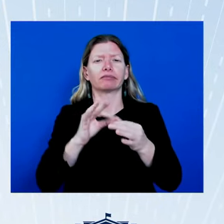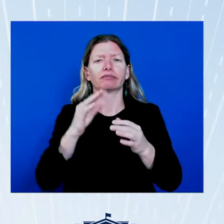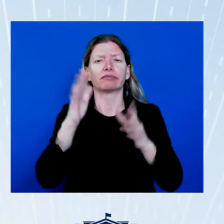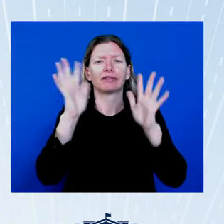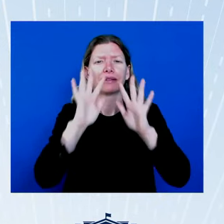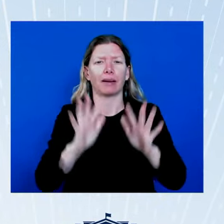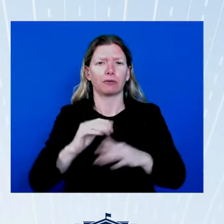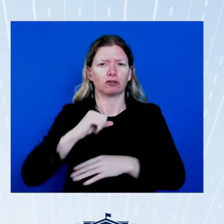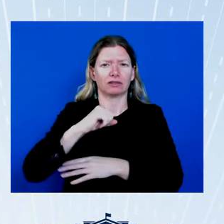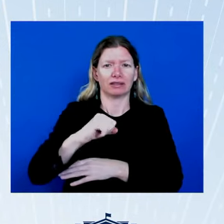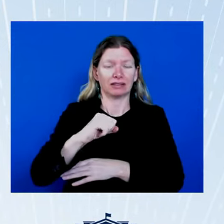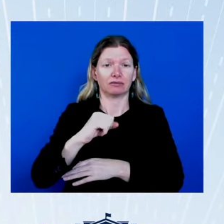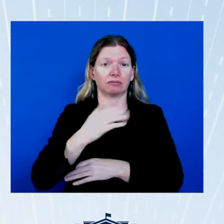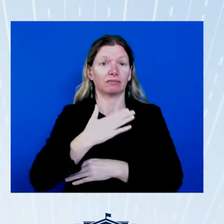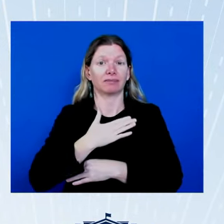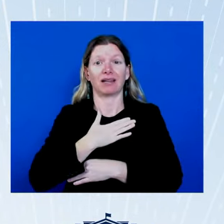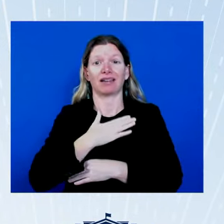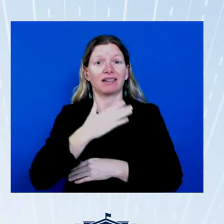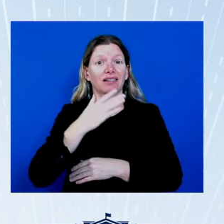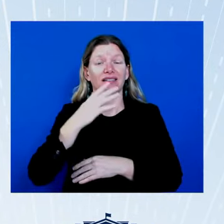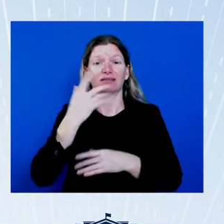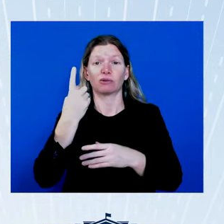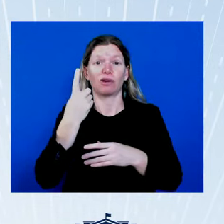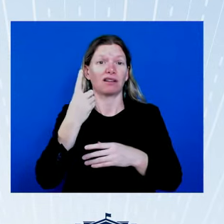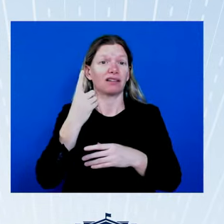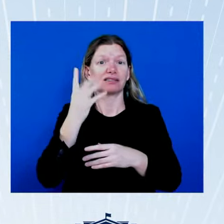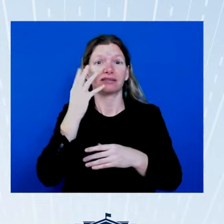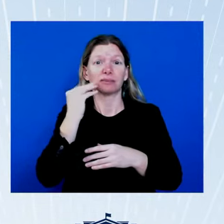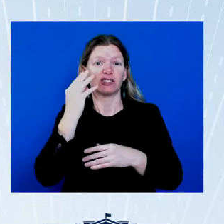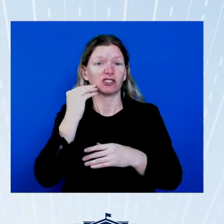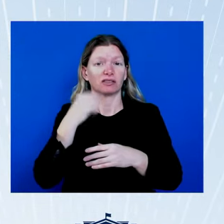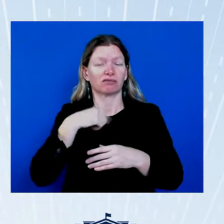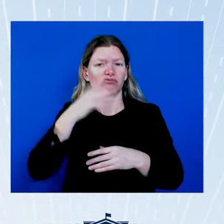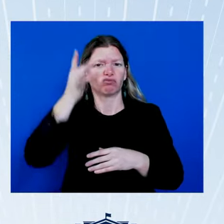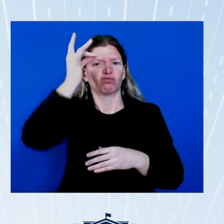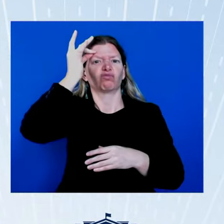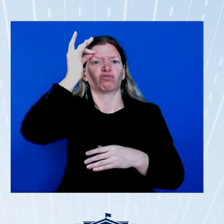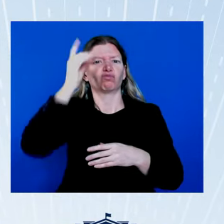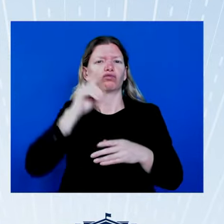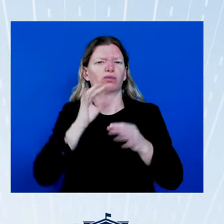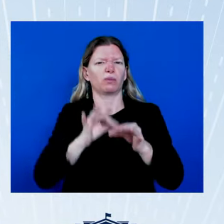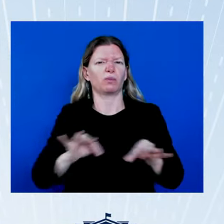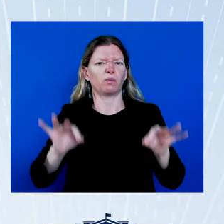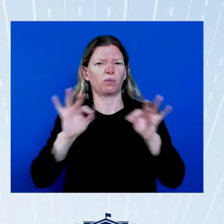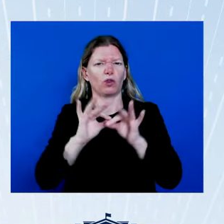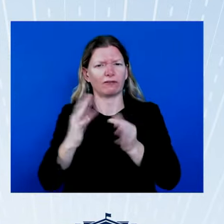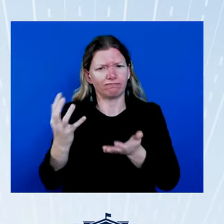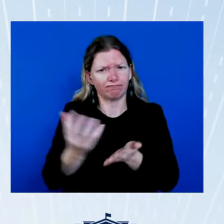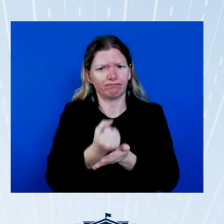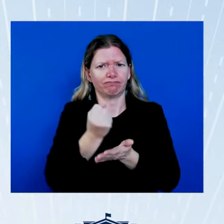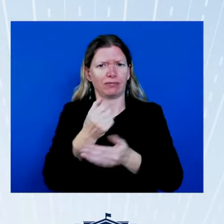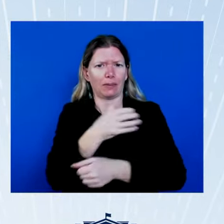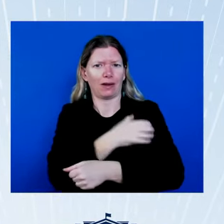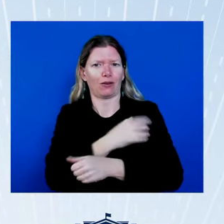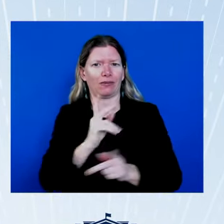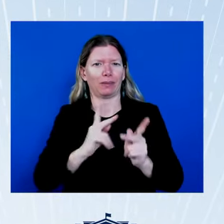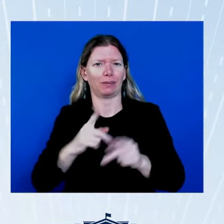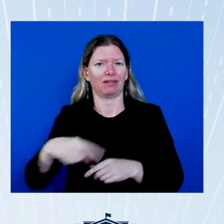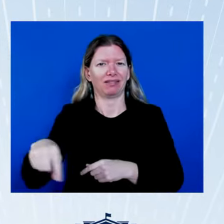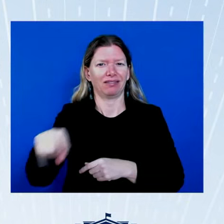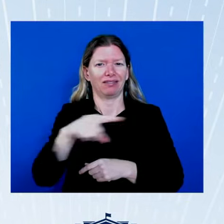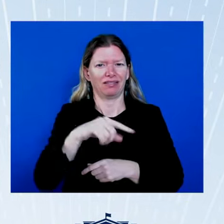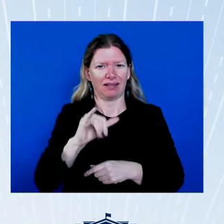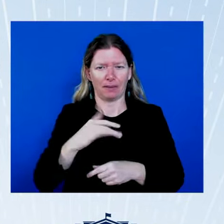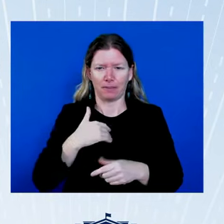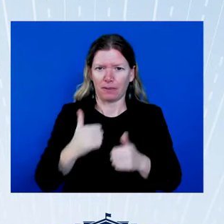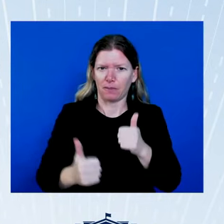It was the most important asset in my work in New York City was an active and engaged constituency that